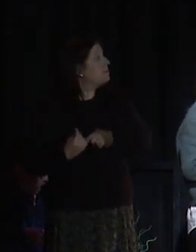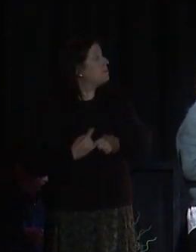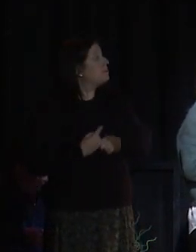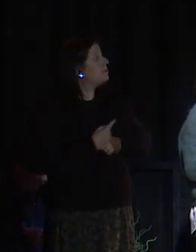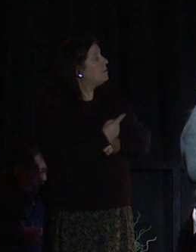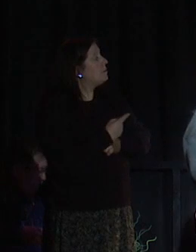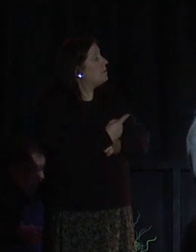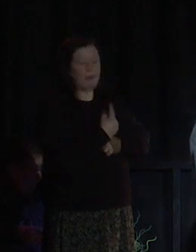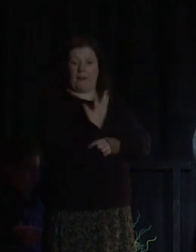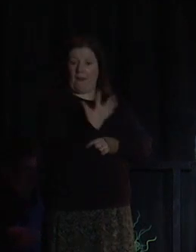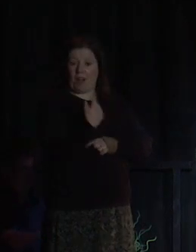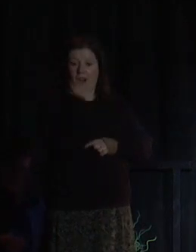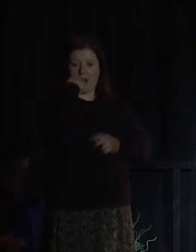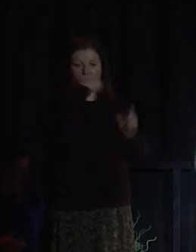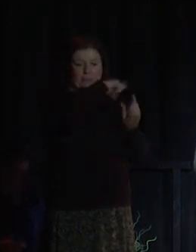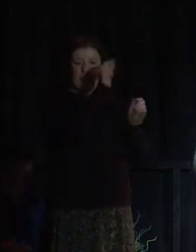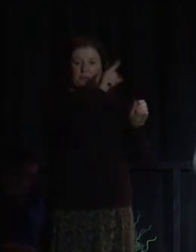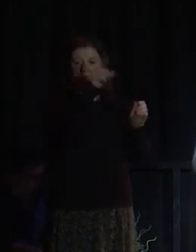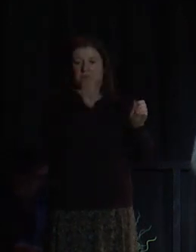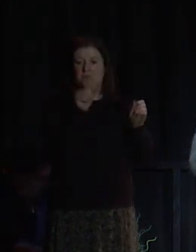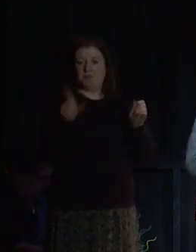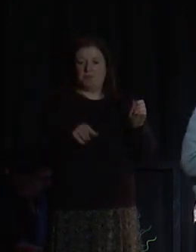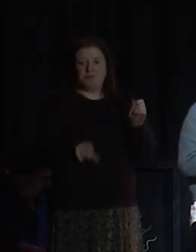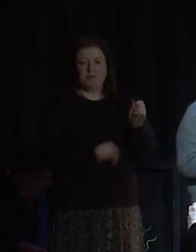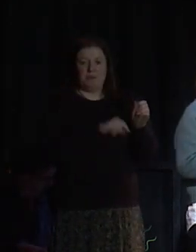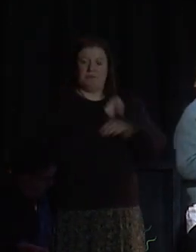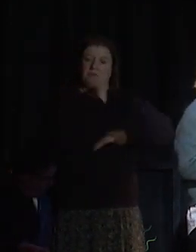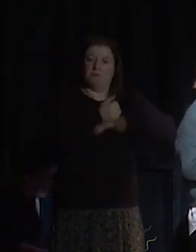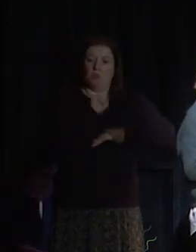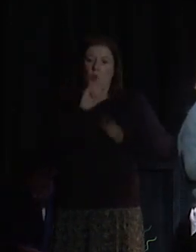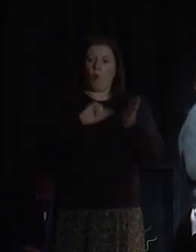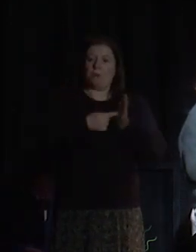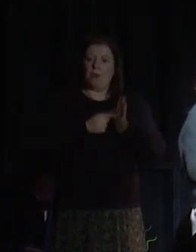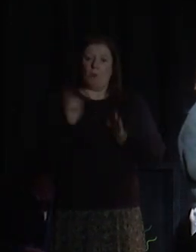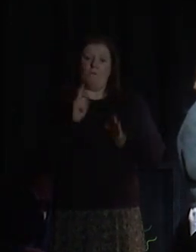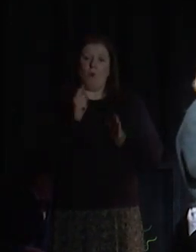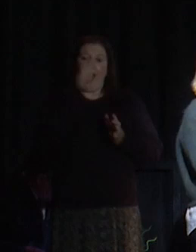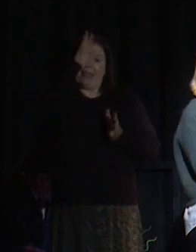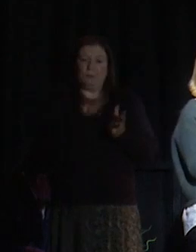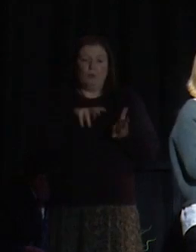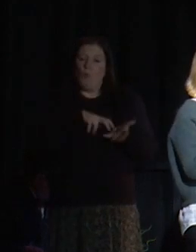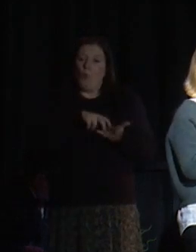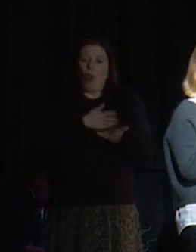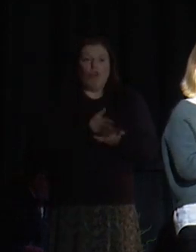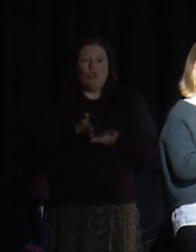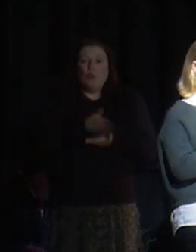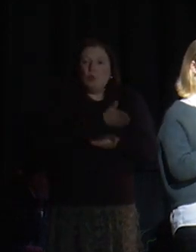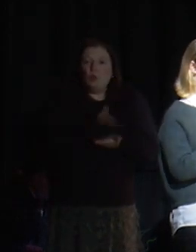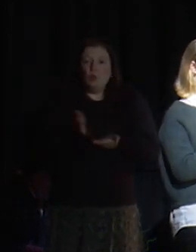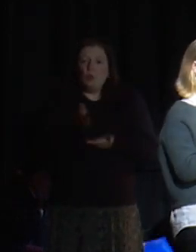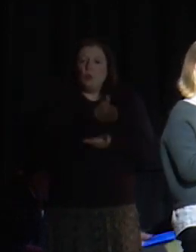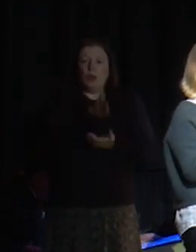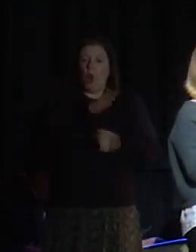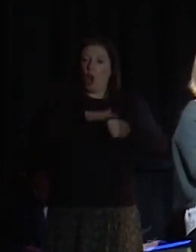five enormous eyes land in your town to create a walkthrough experience for